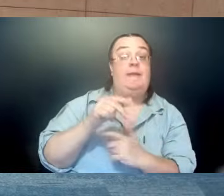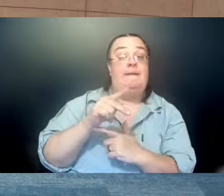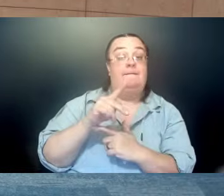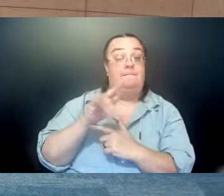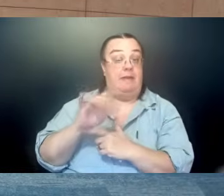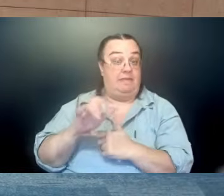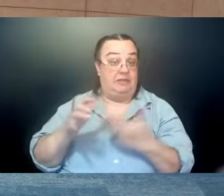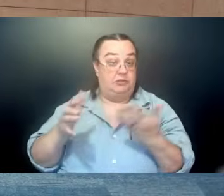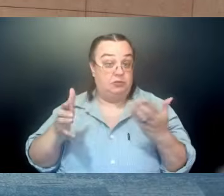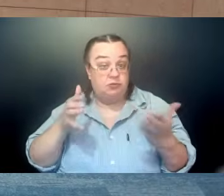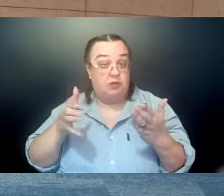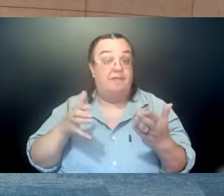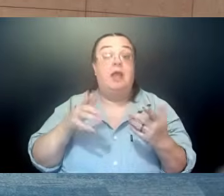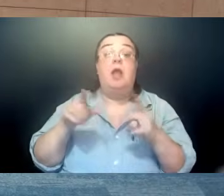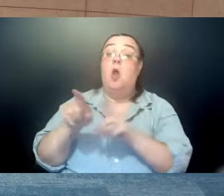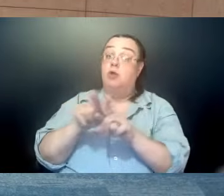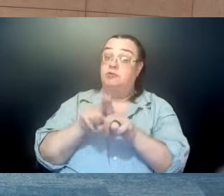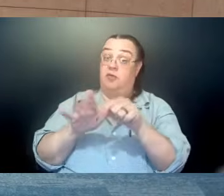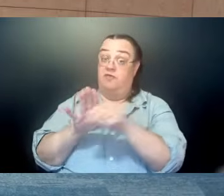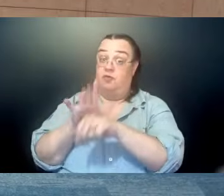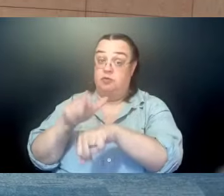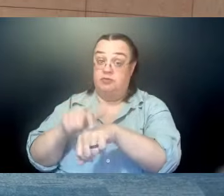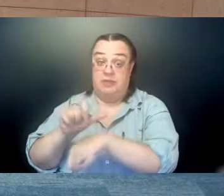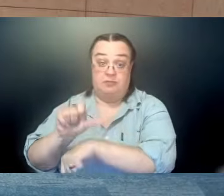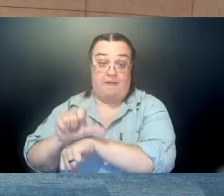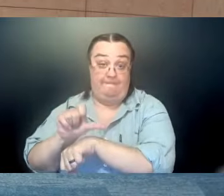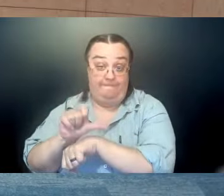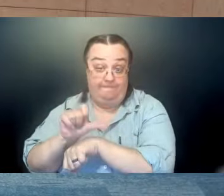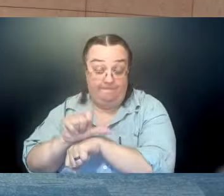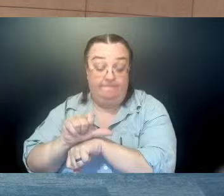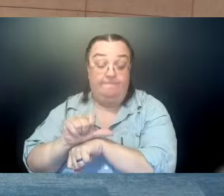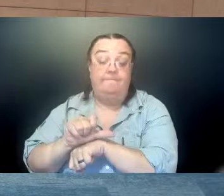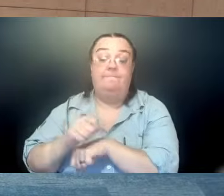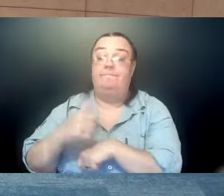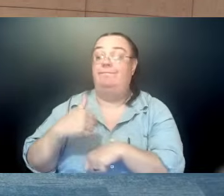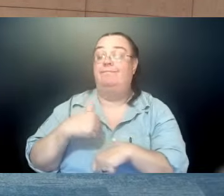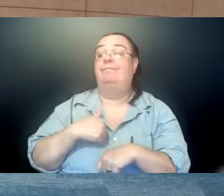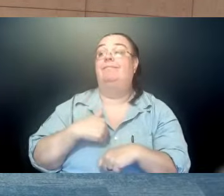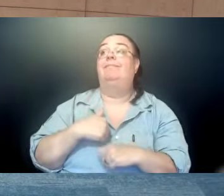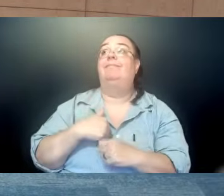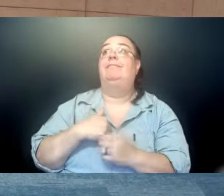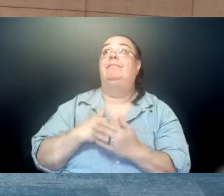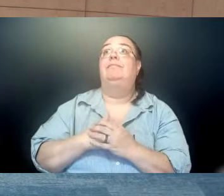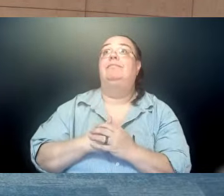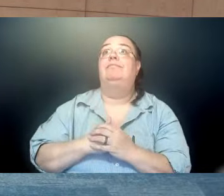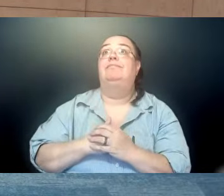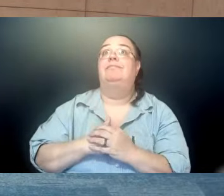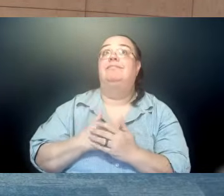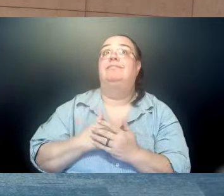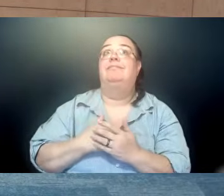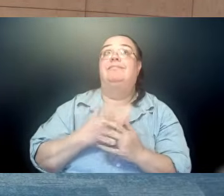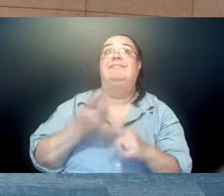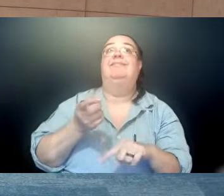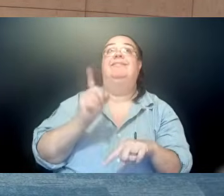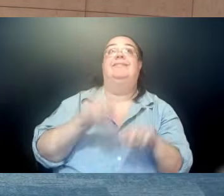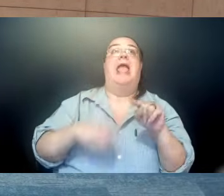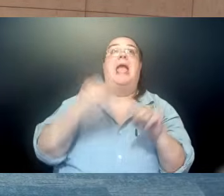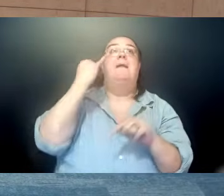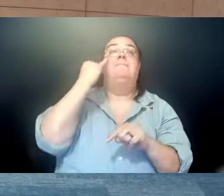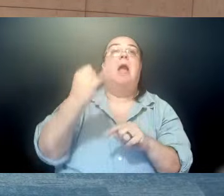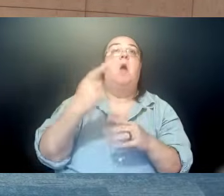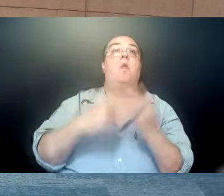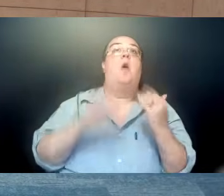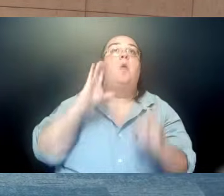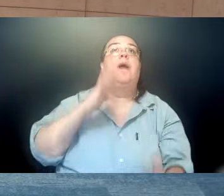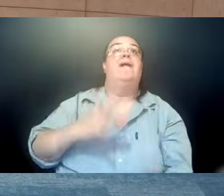and a full-time job, I cannot imagine what it would feel like to be